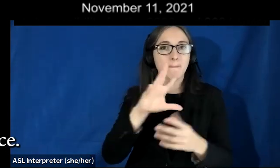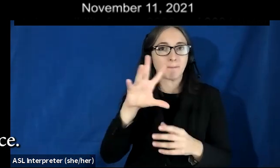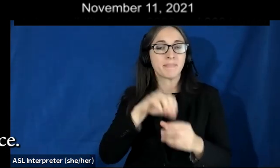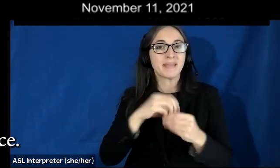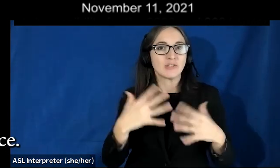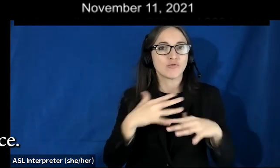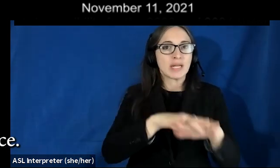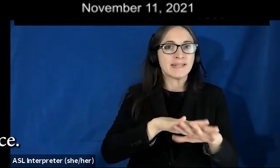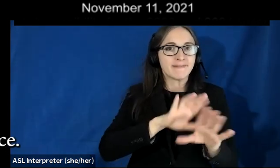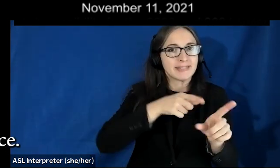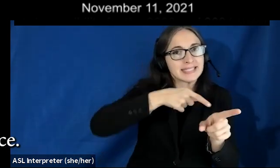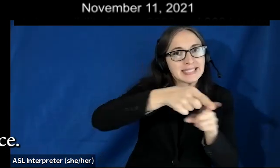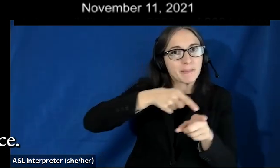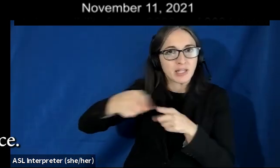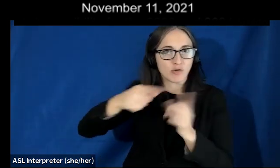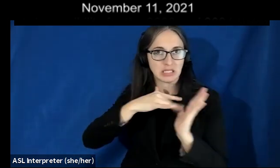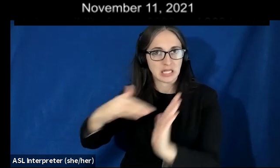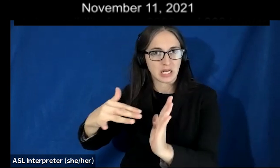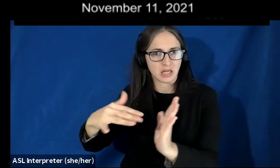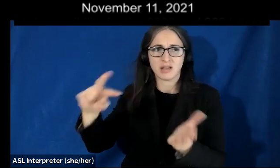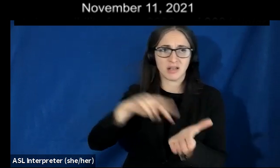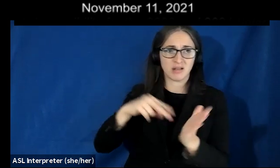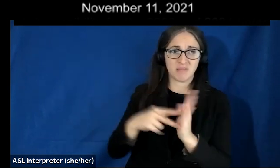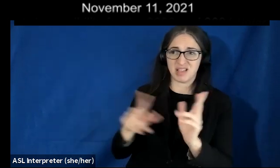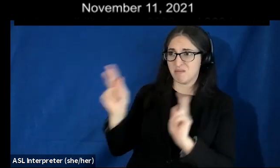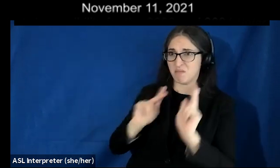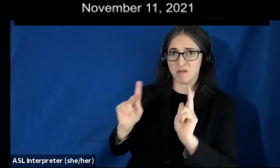the researchers should have a choice.